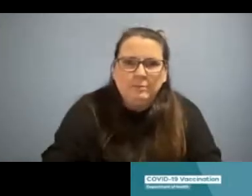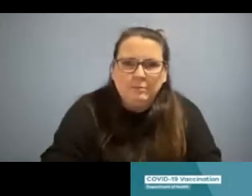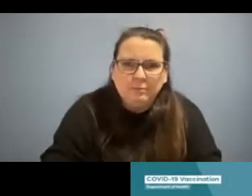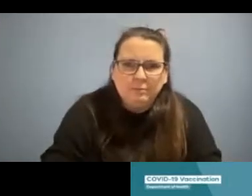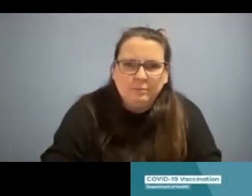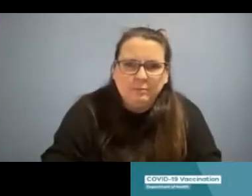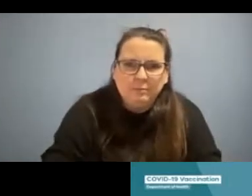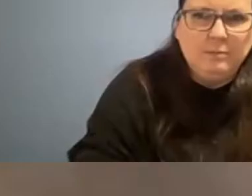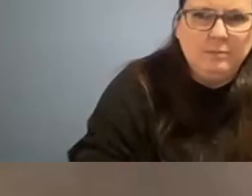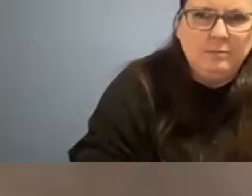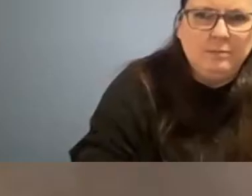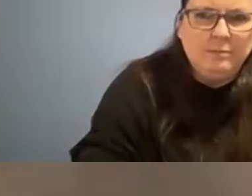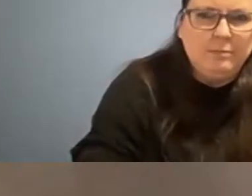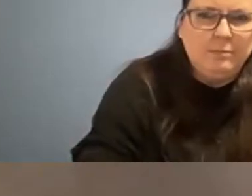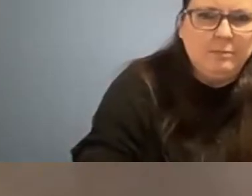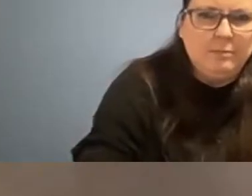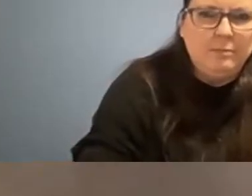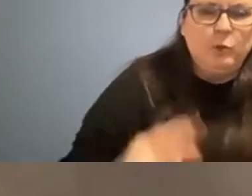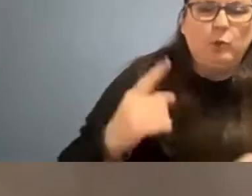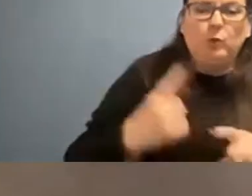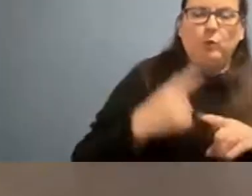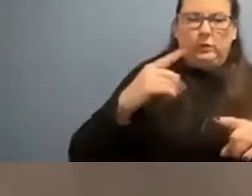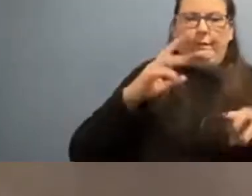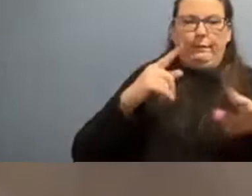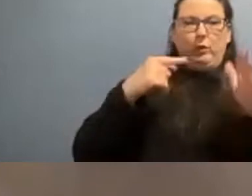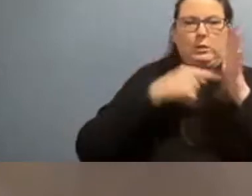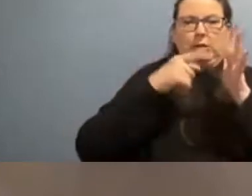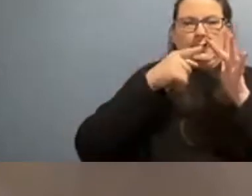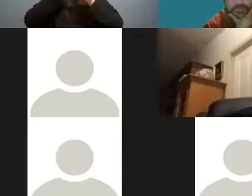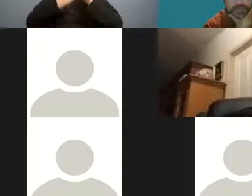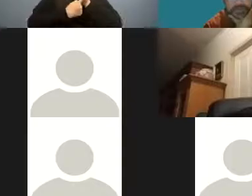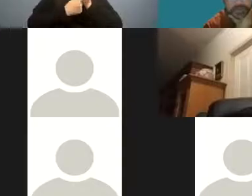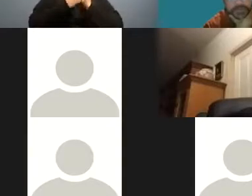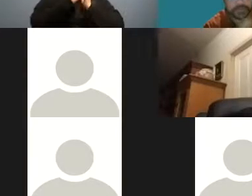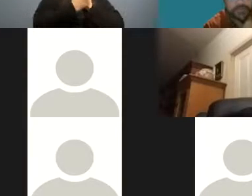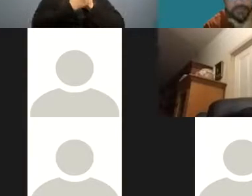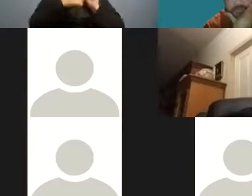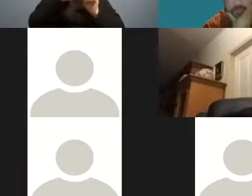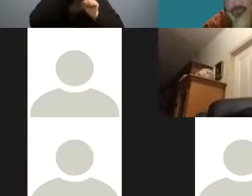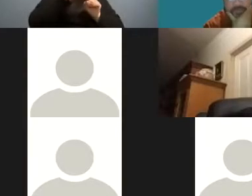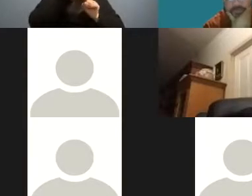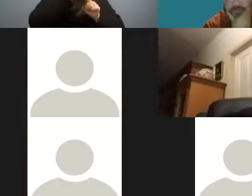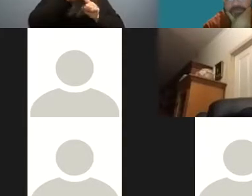Quick question regarding tier 1 exposure side. The